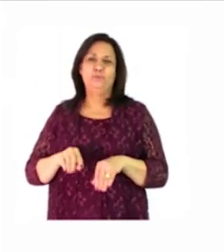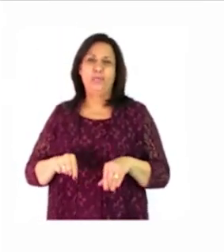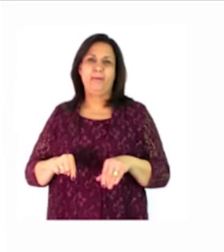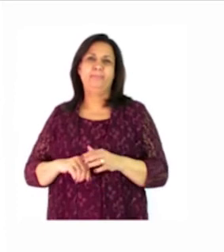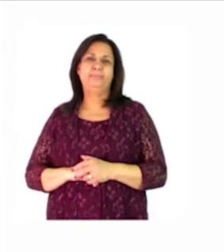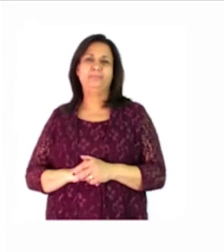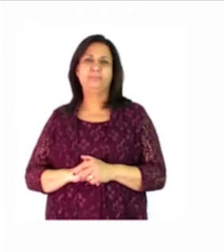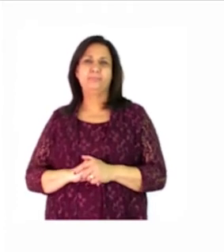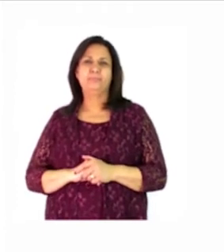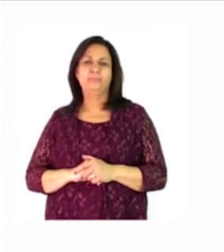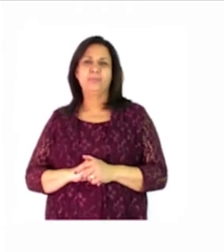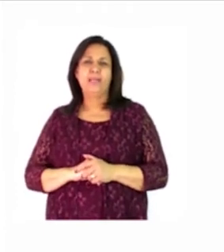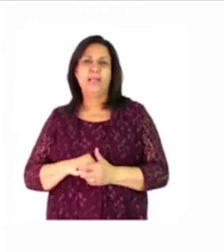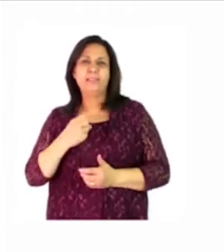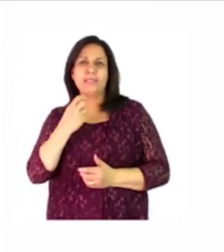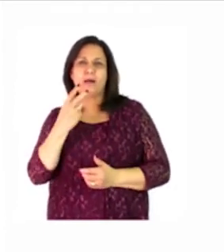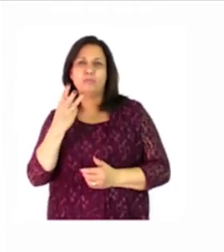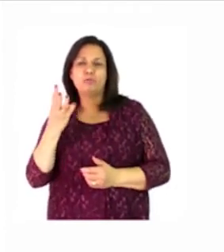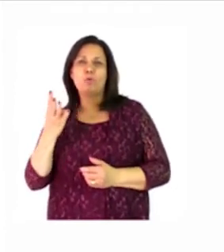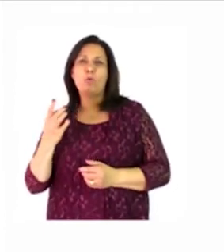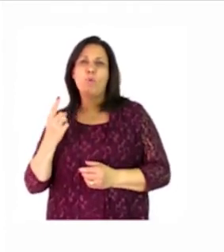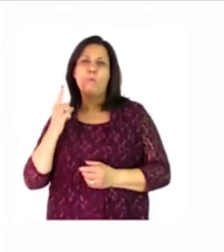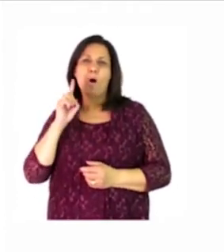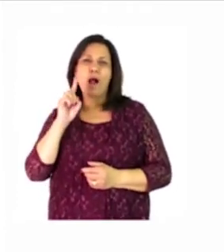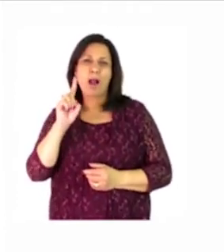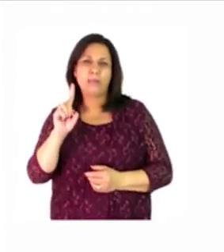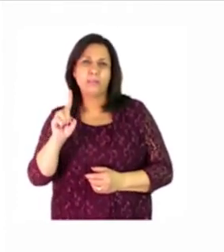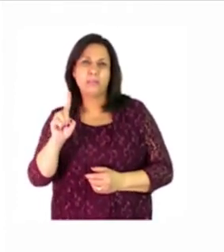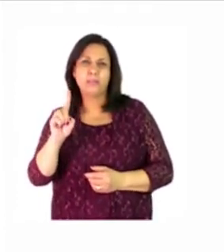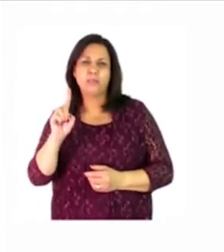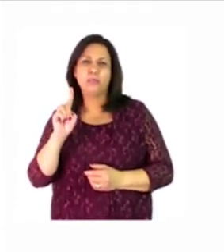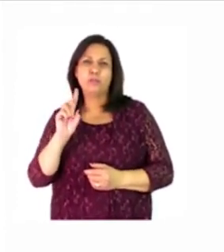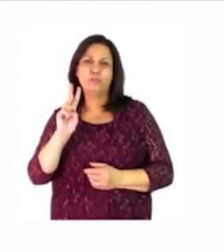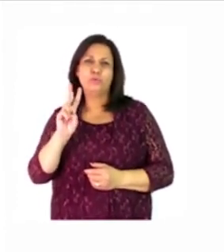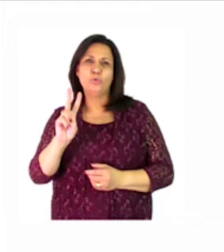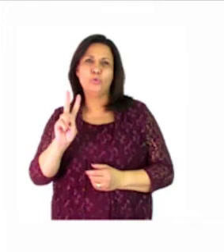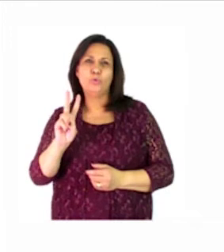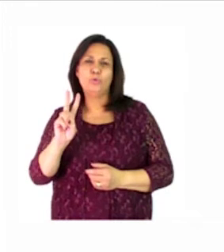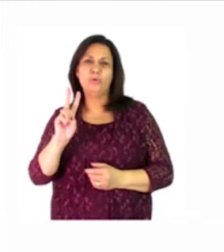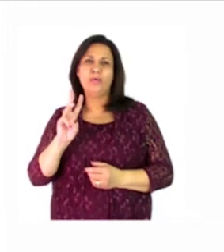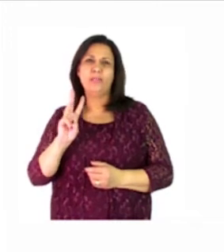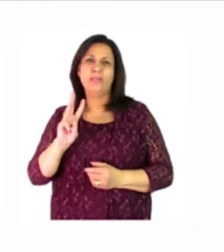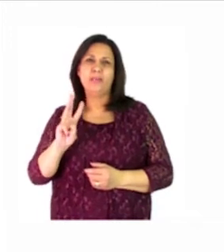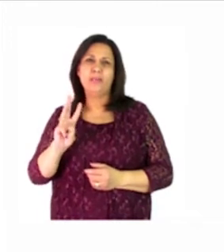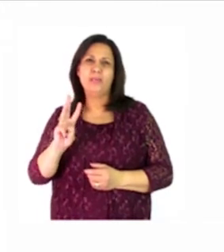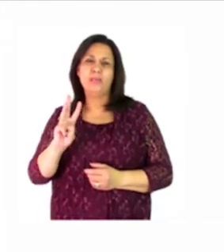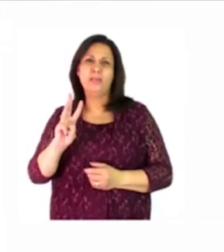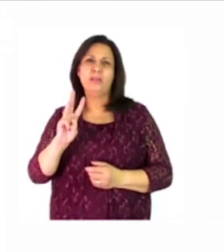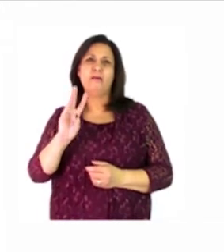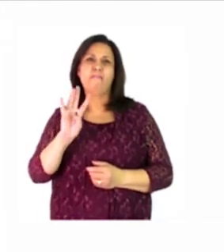count. Let's count. 1, 2,